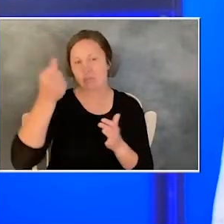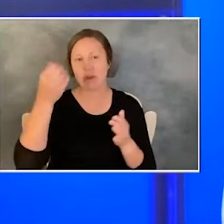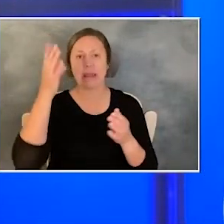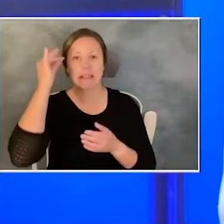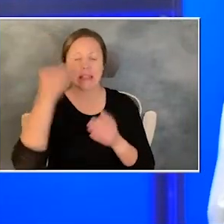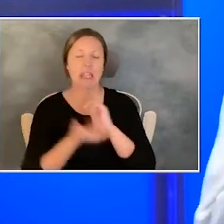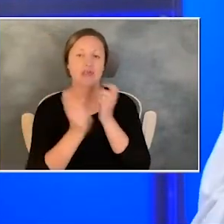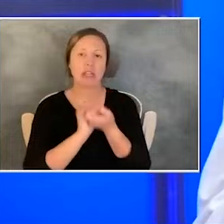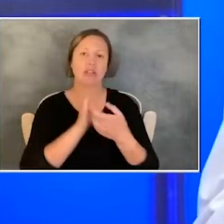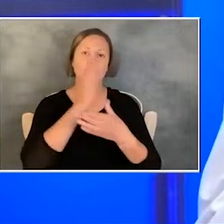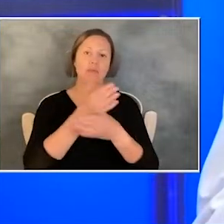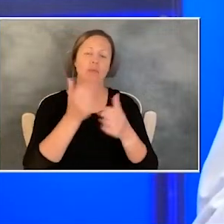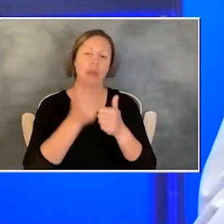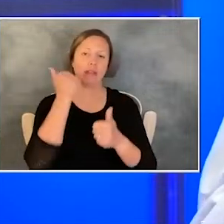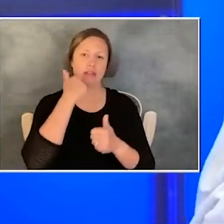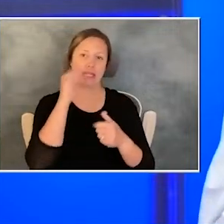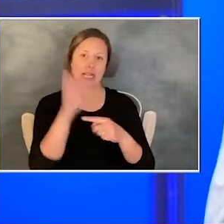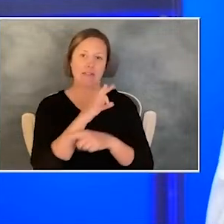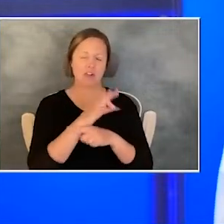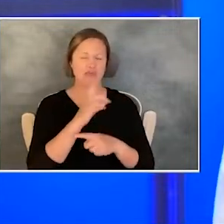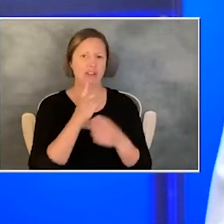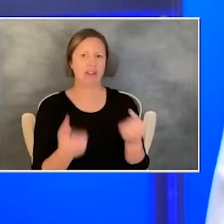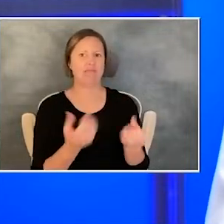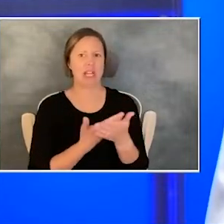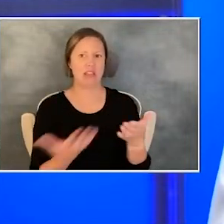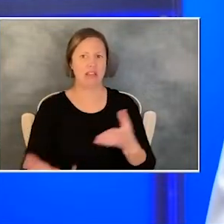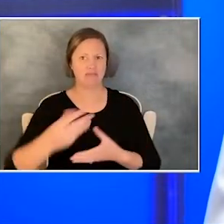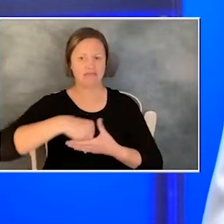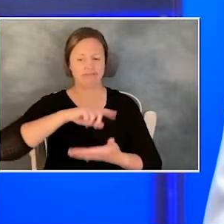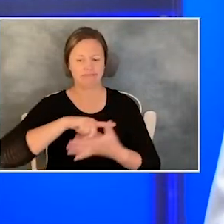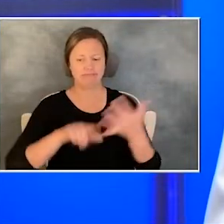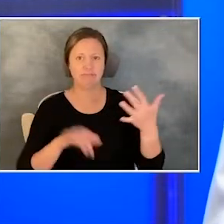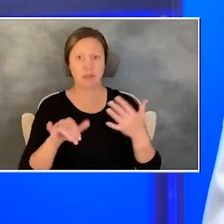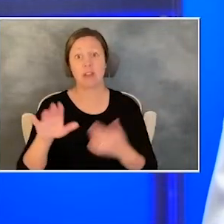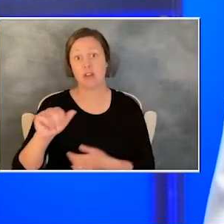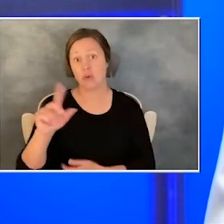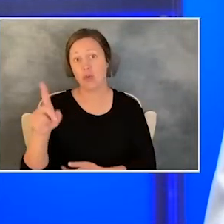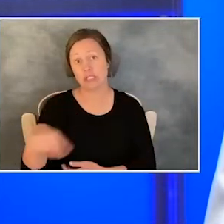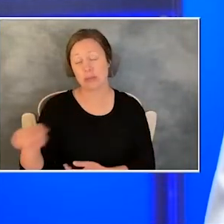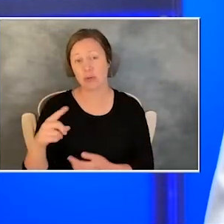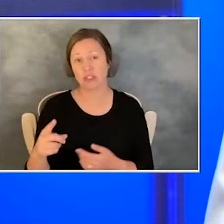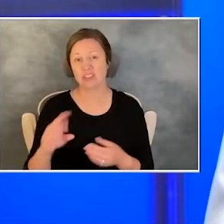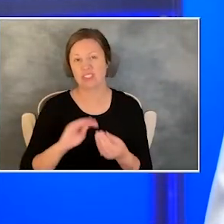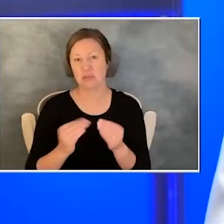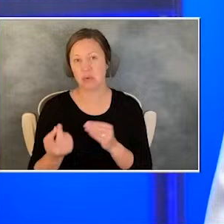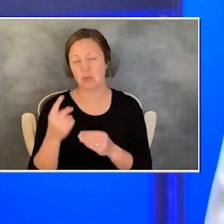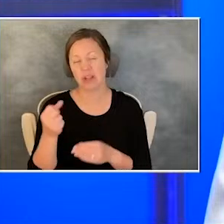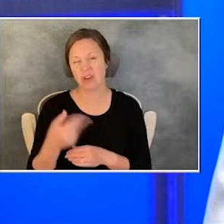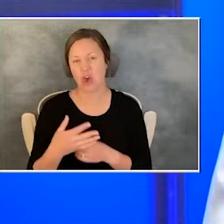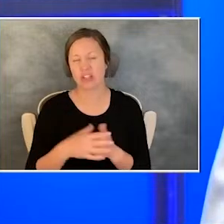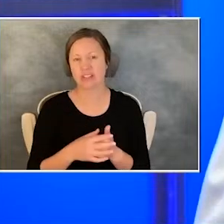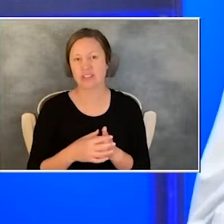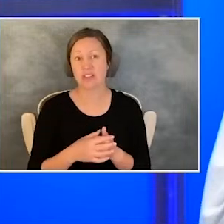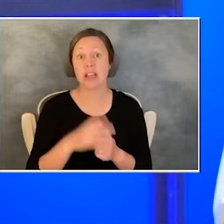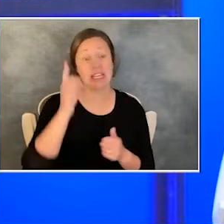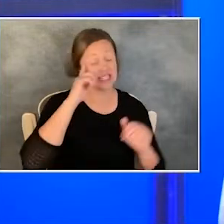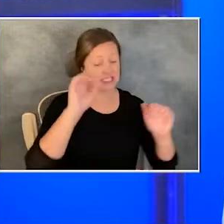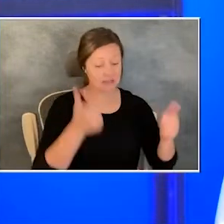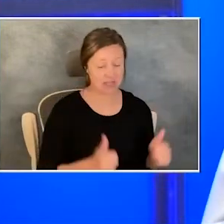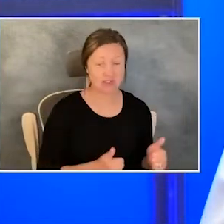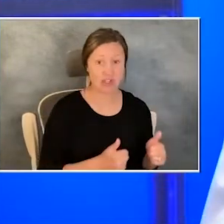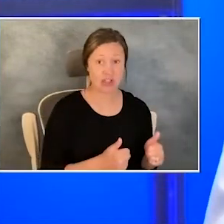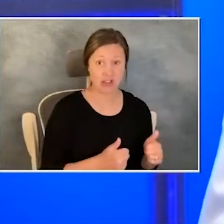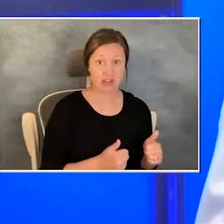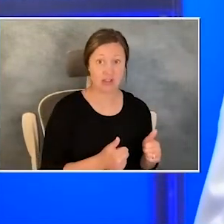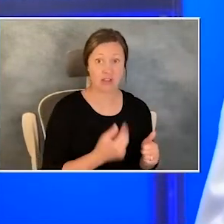function. And again, a lot of things can cause that. Alzheimer's is the number one cause. Probably 2/3 of dementia is related to those plaques